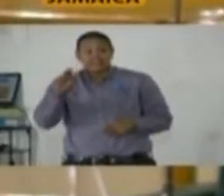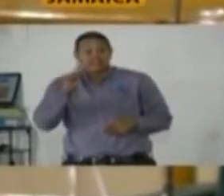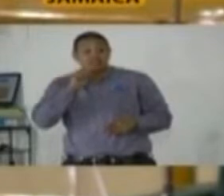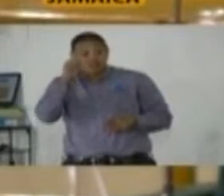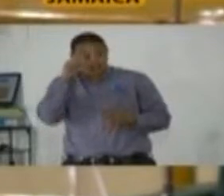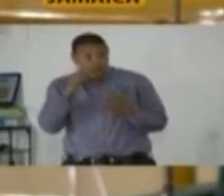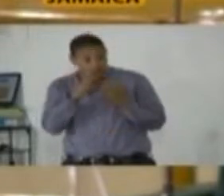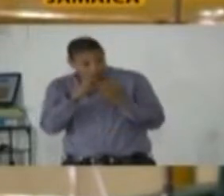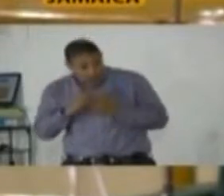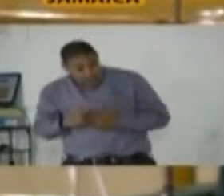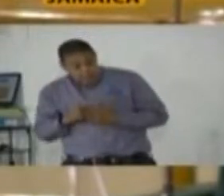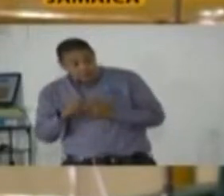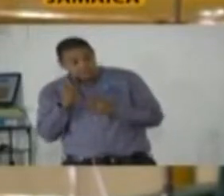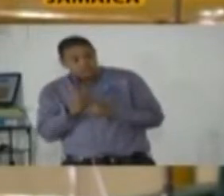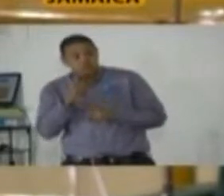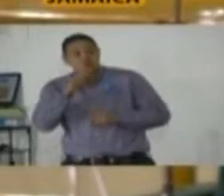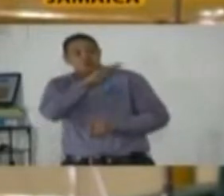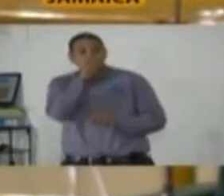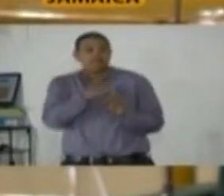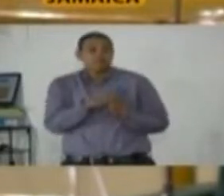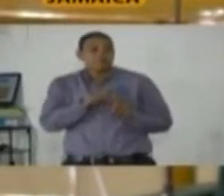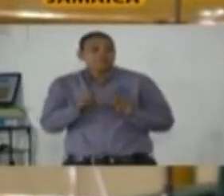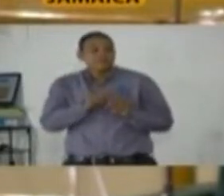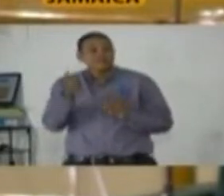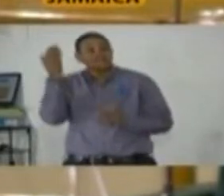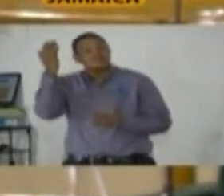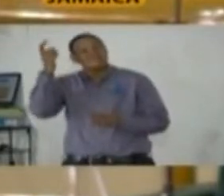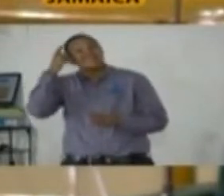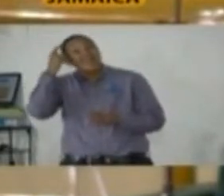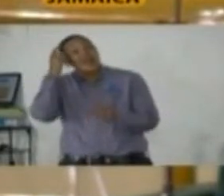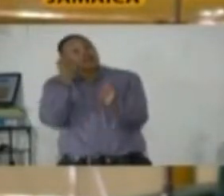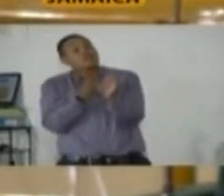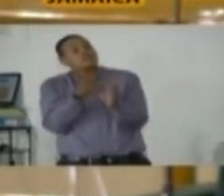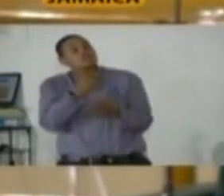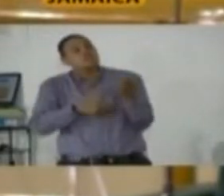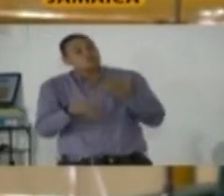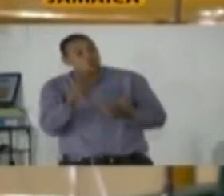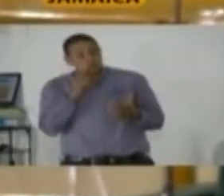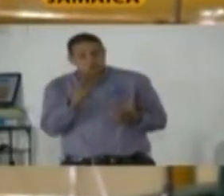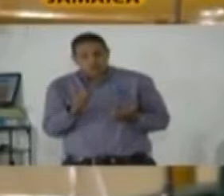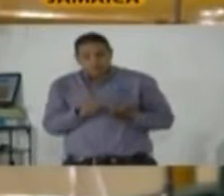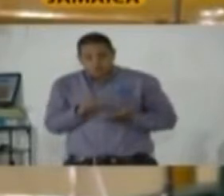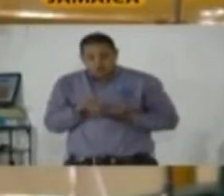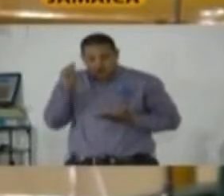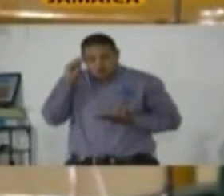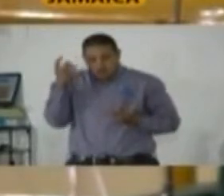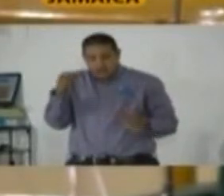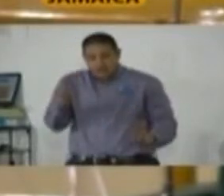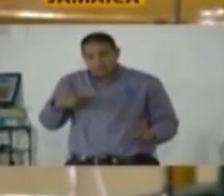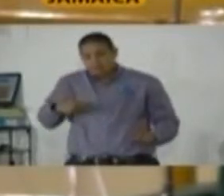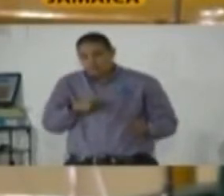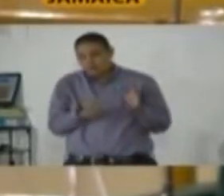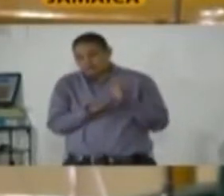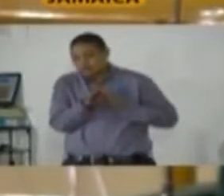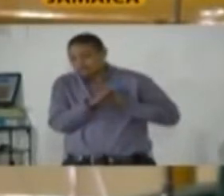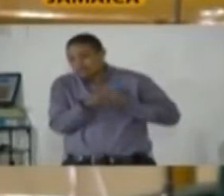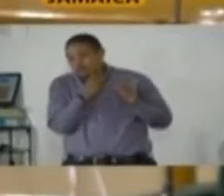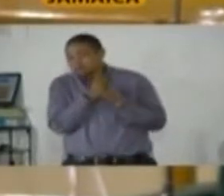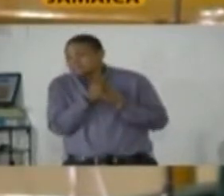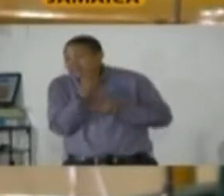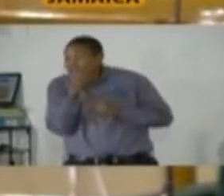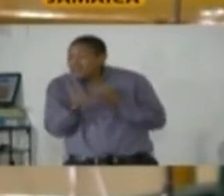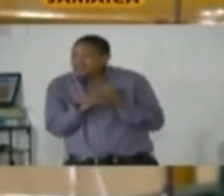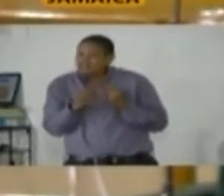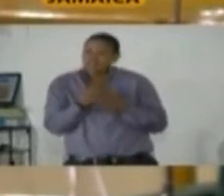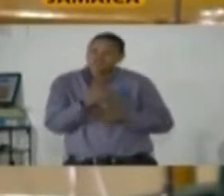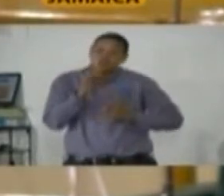collaborating to implement the psychosocial and socio-emotional learning activities We have developed a model that was shared with all schools,